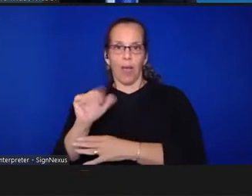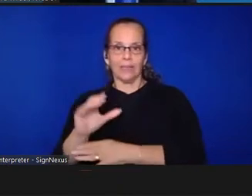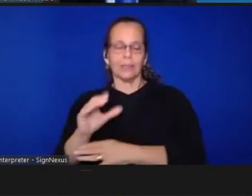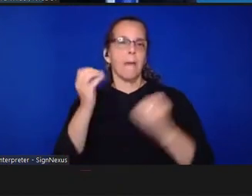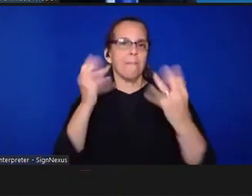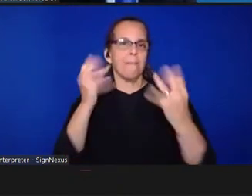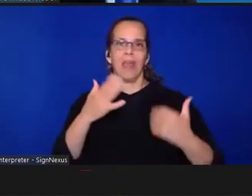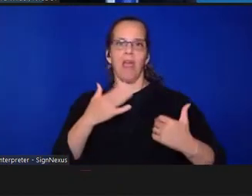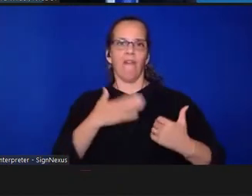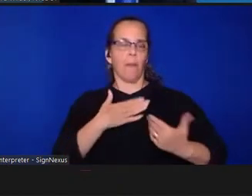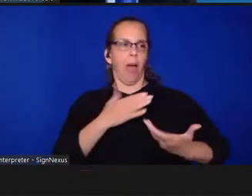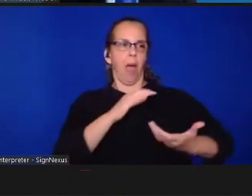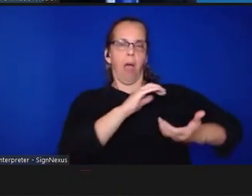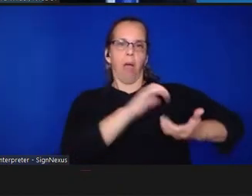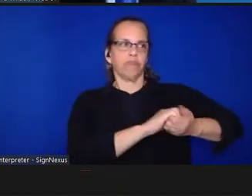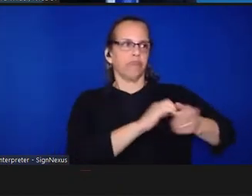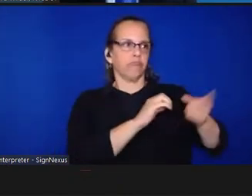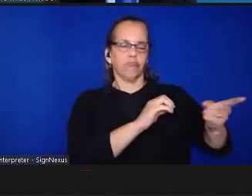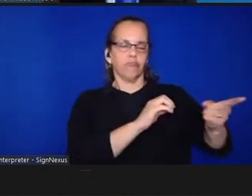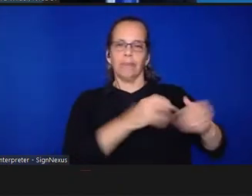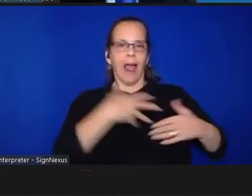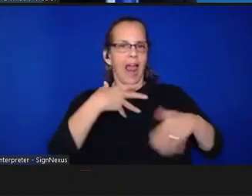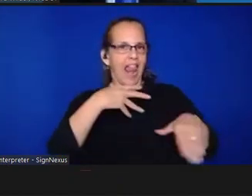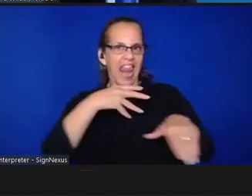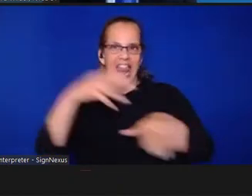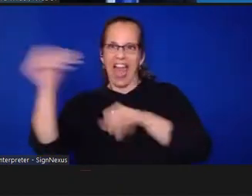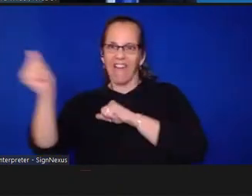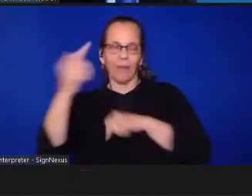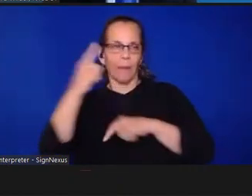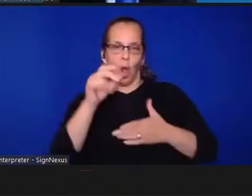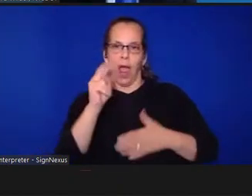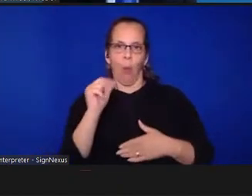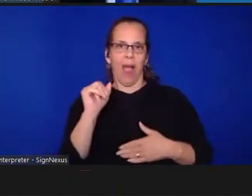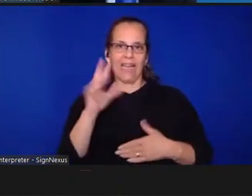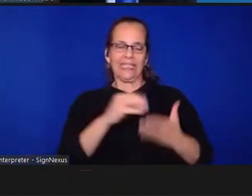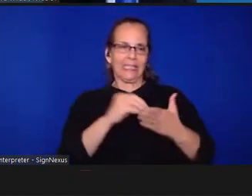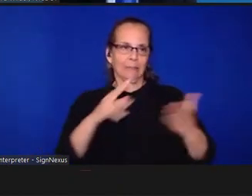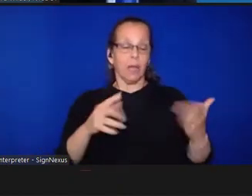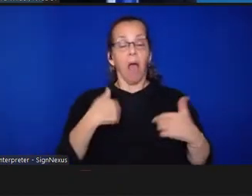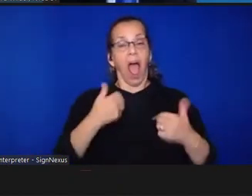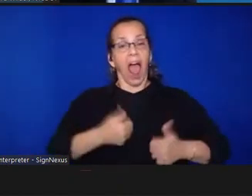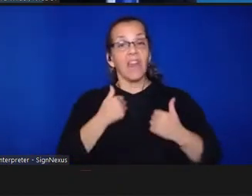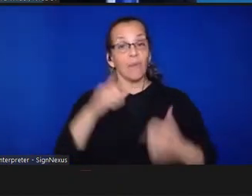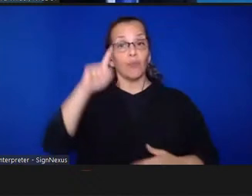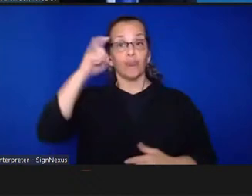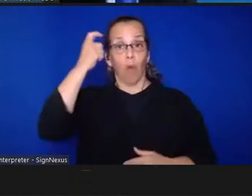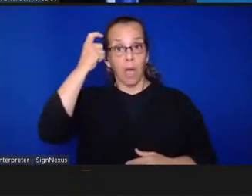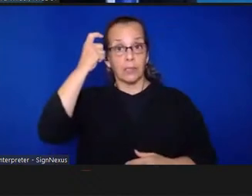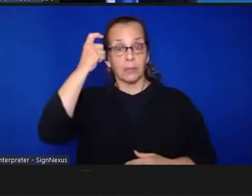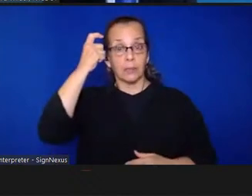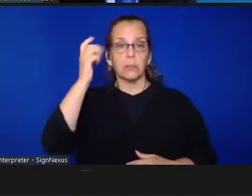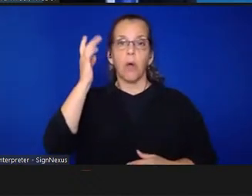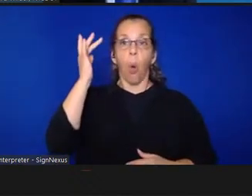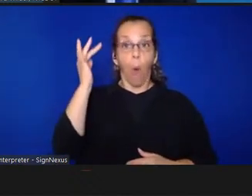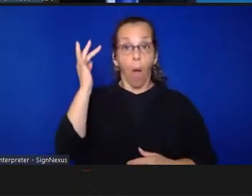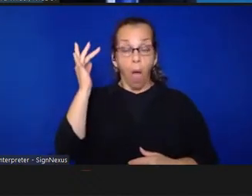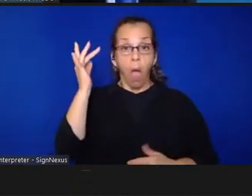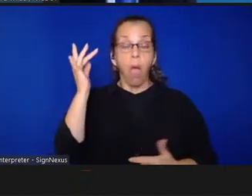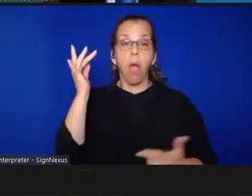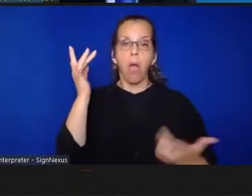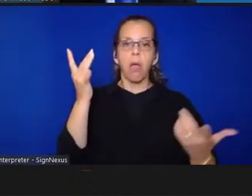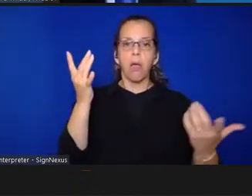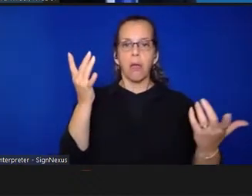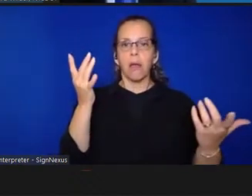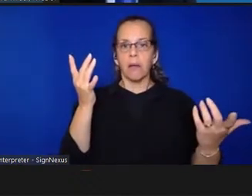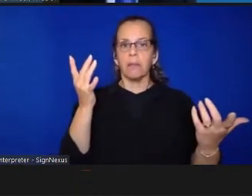because it got too expensive and so I lived further out in the Bronx because it's more expensive to live here and the